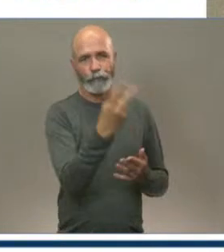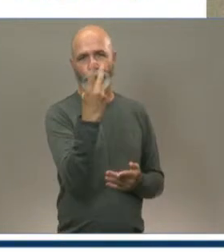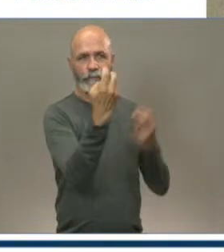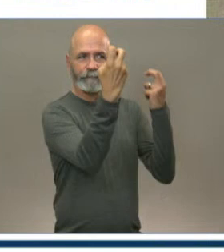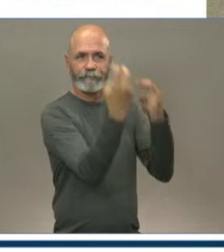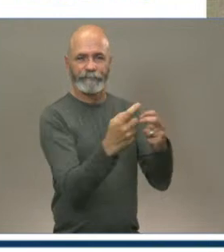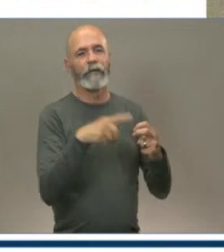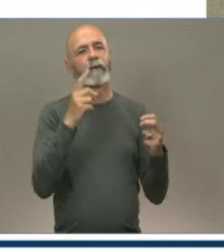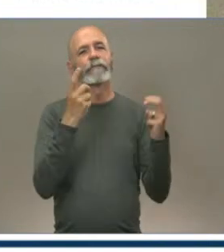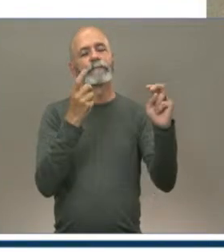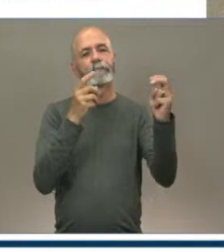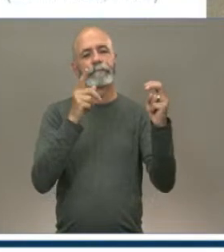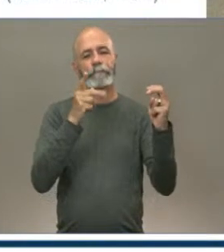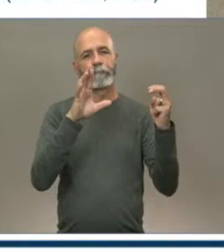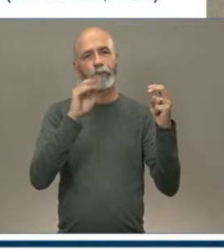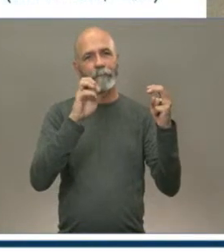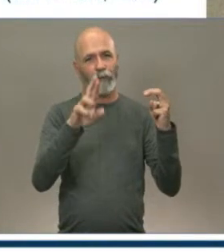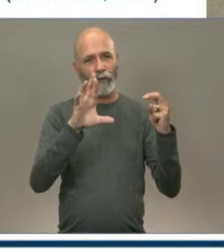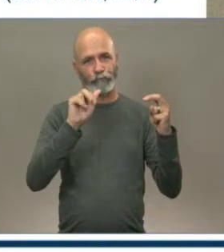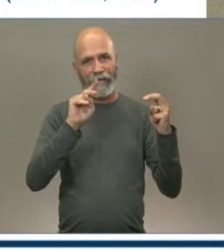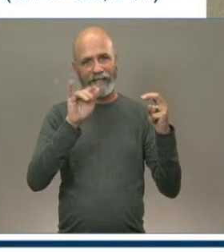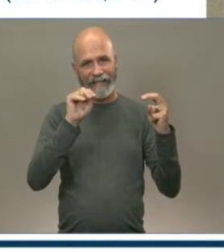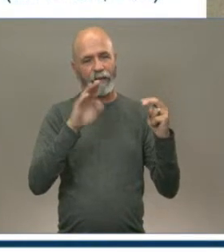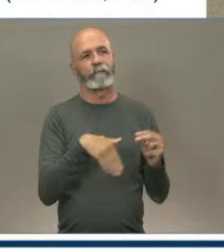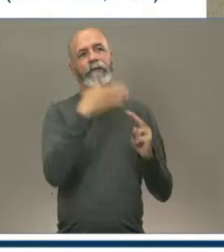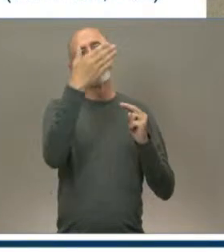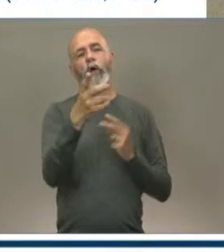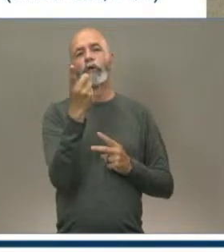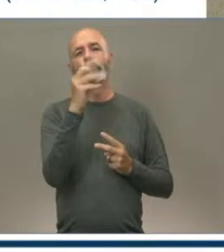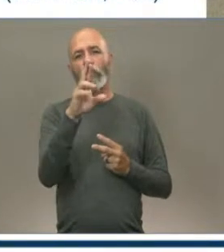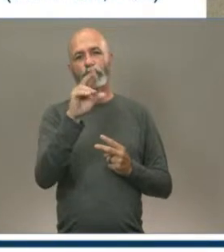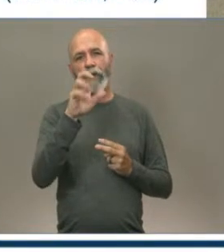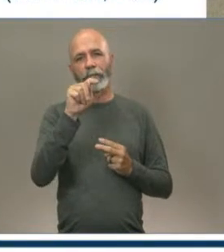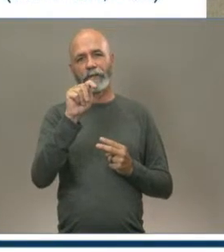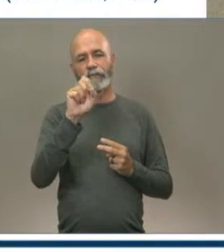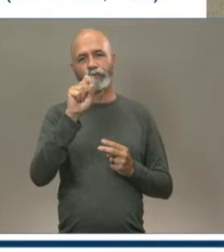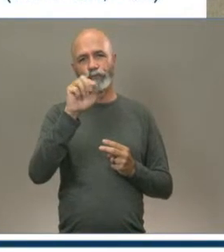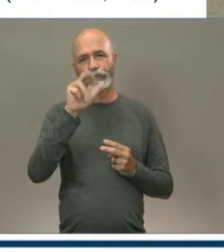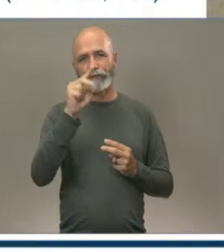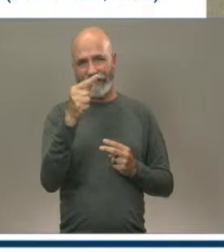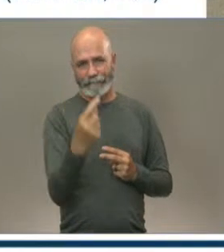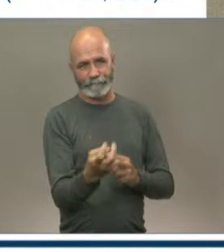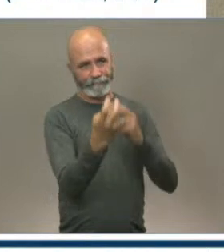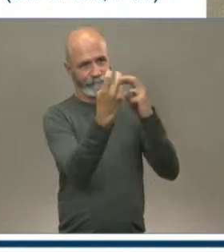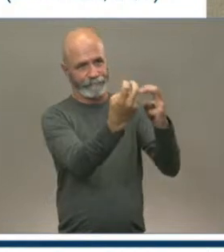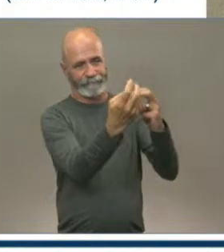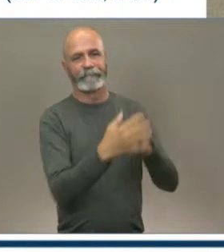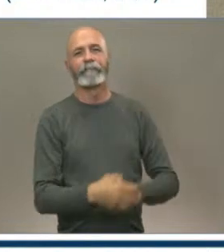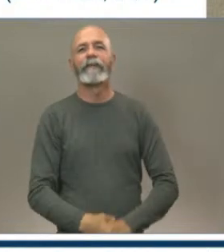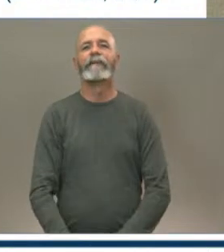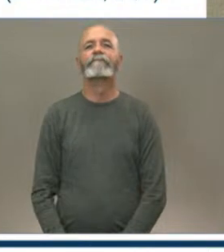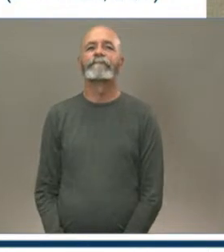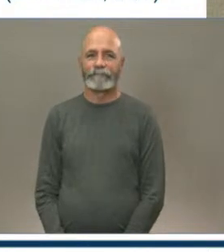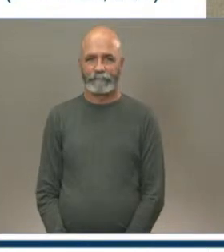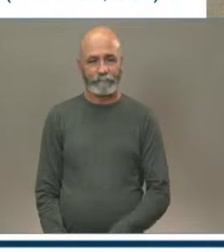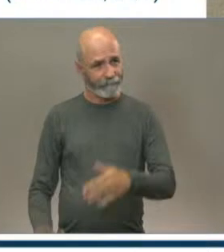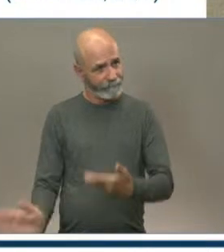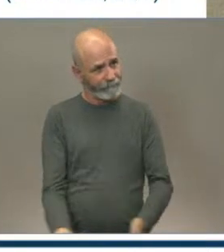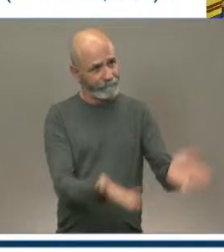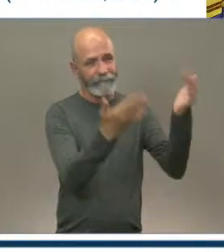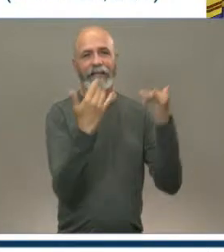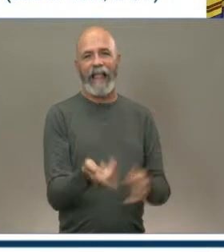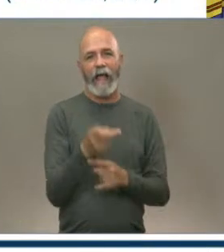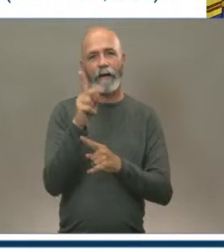Scotia, the Honourable Ian Rankin, and Nova Scotia's Chief Medical Officer of Health, Dr. Robert Strang. Premier, go